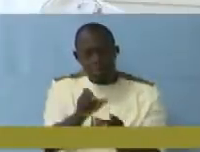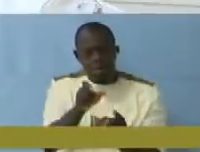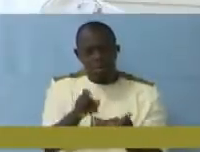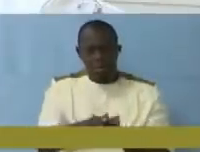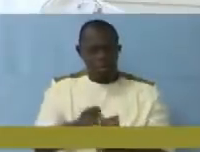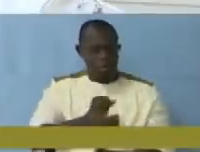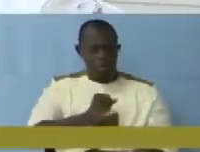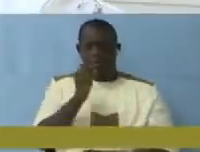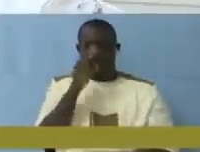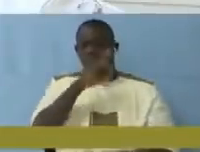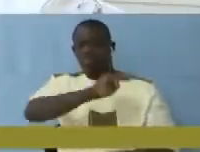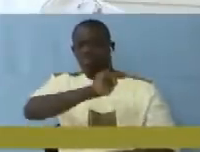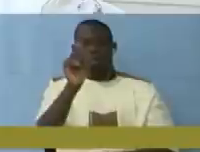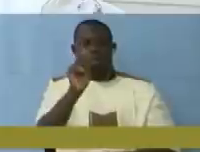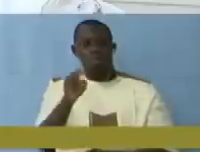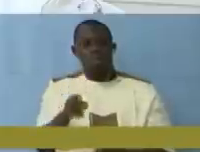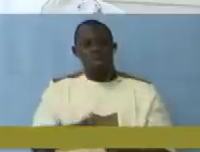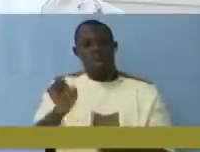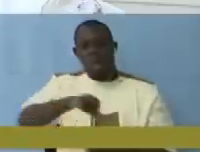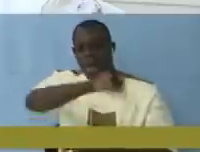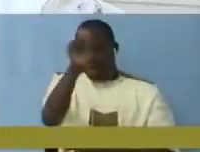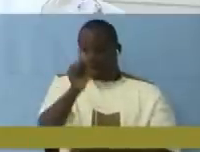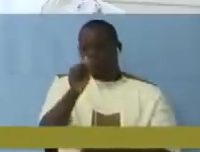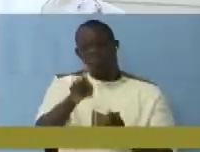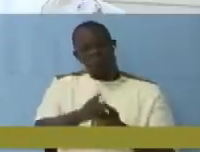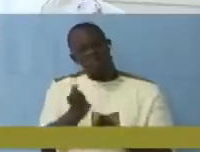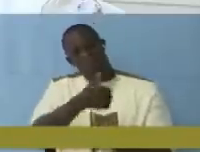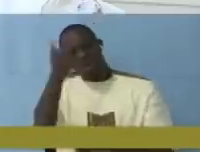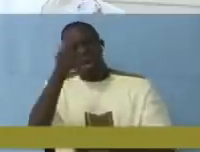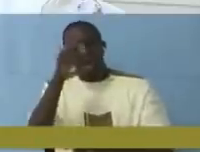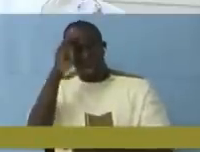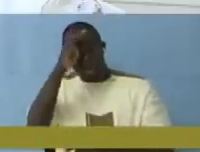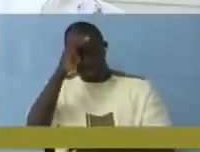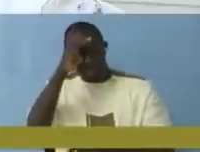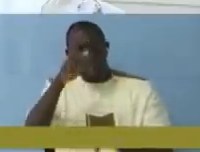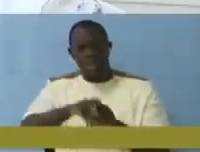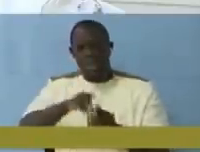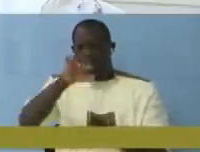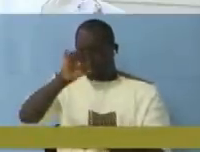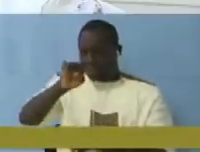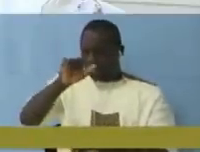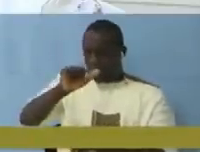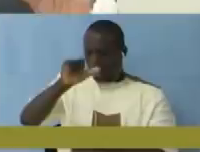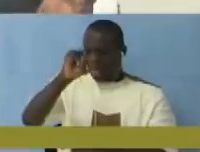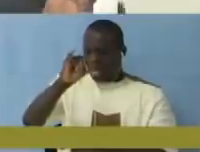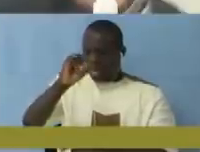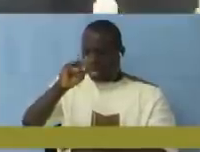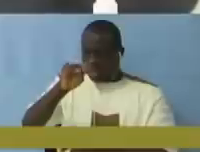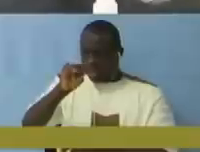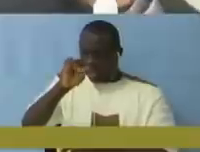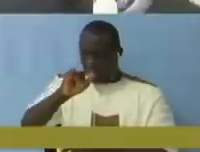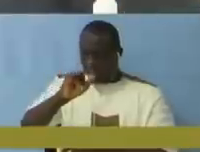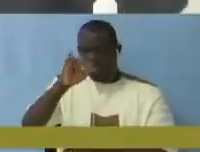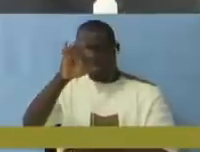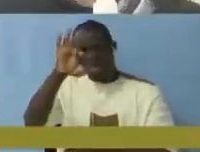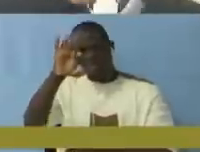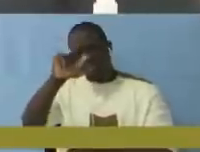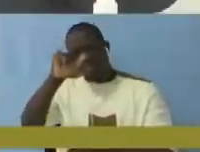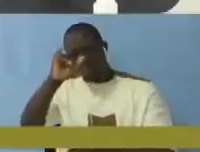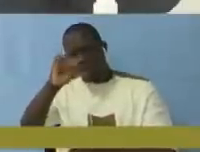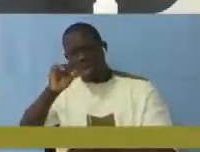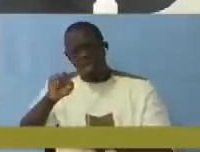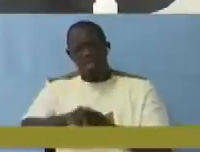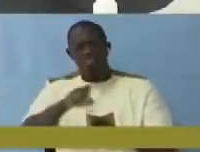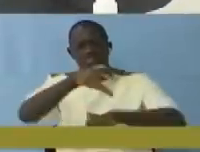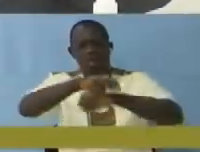No. Honey. And for some reason, Senify was arrested in a completely different